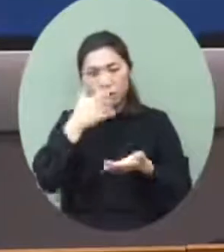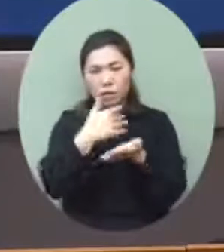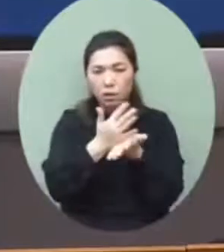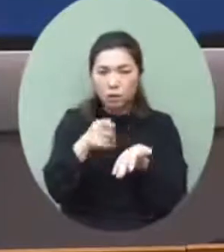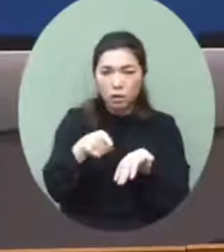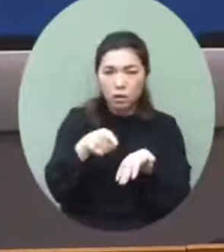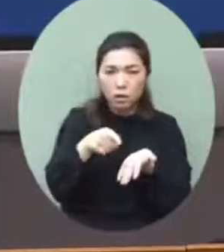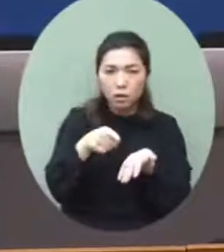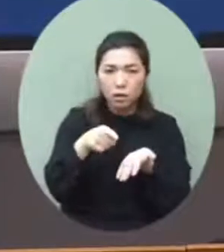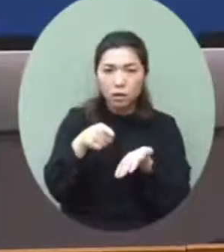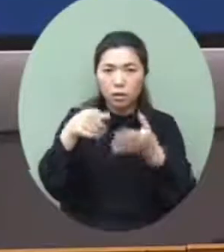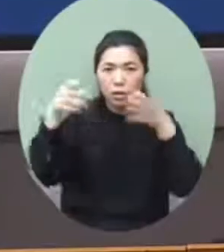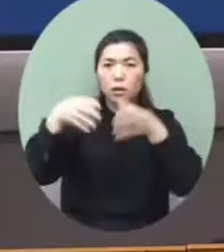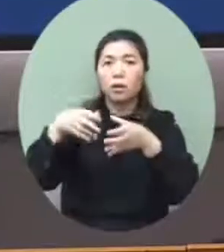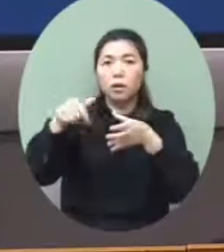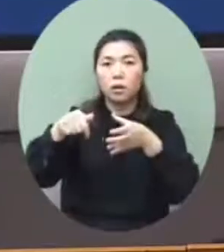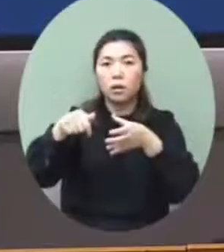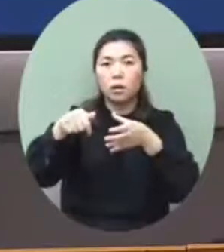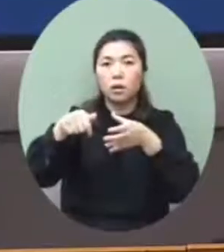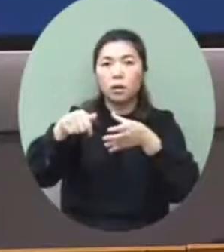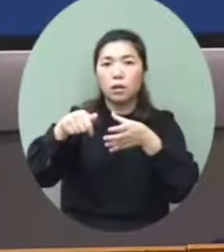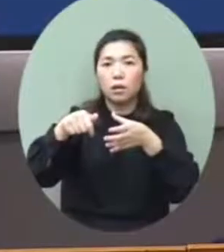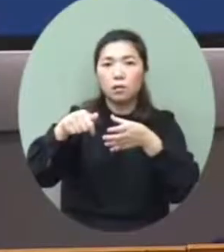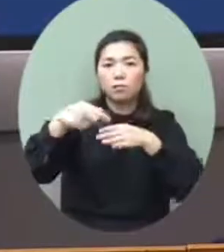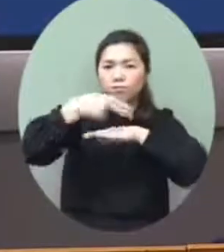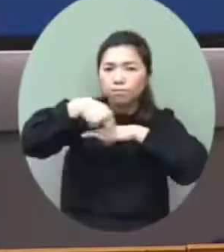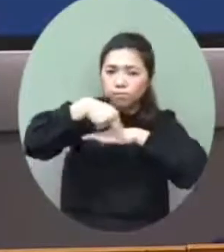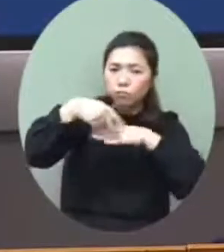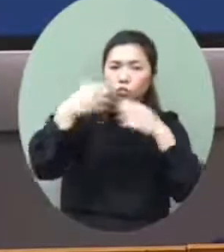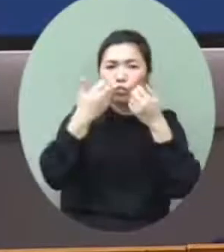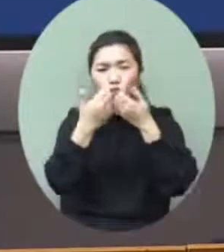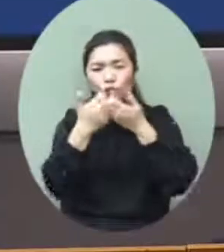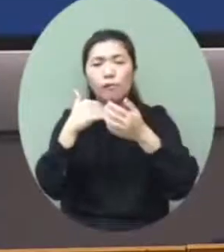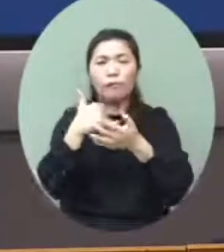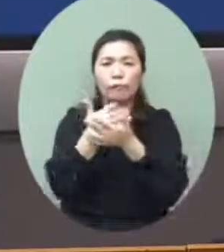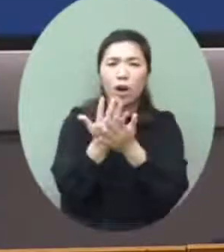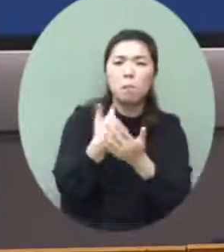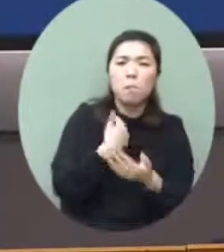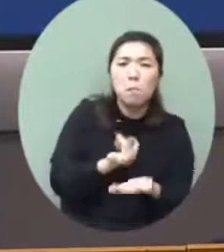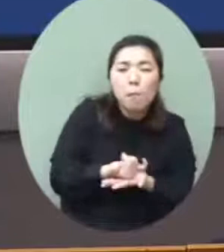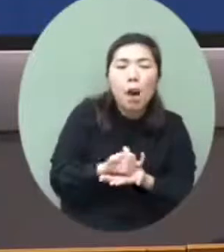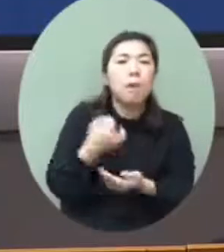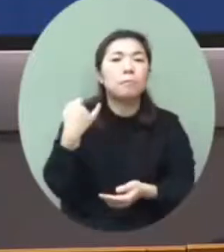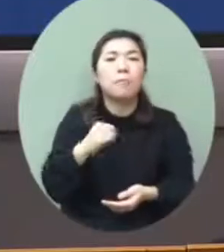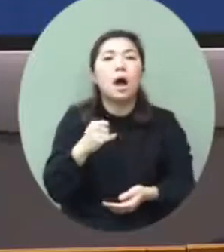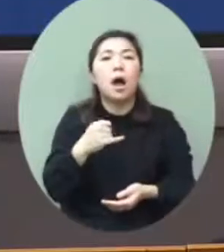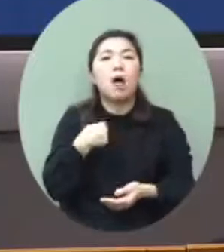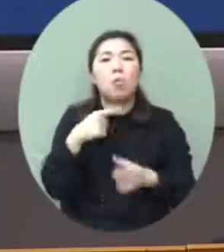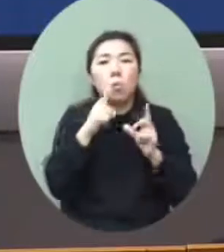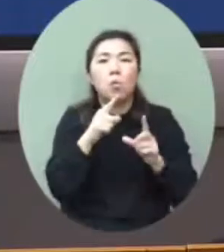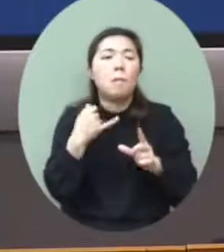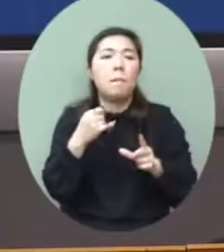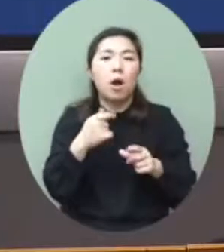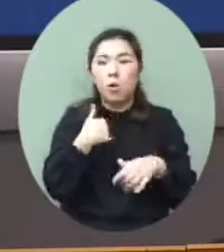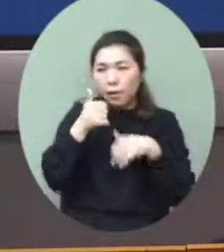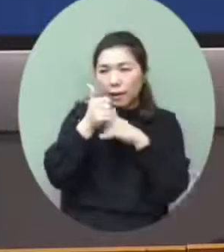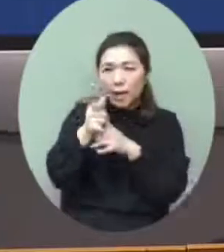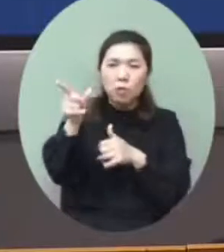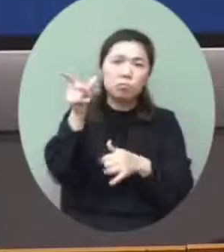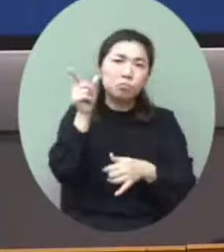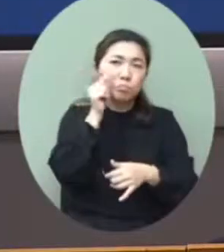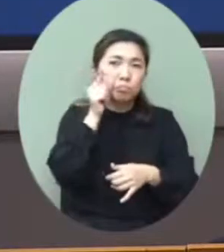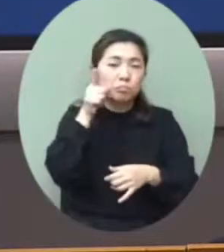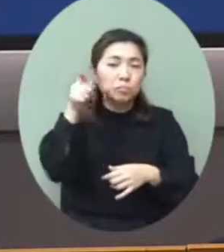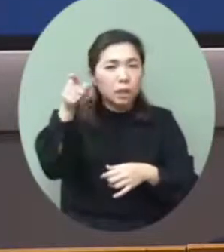respective scientific way based on assumptions and the data that they have collated. But over the last 2 years and